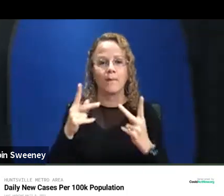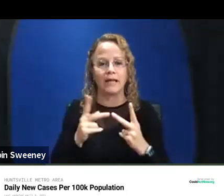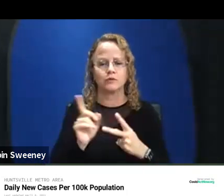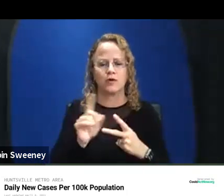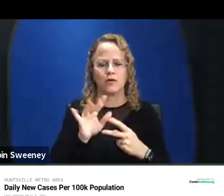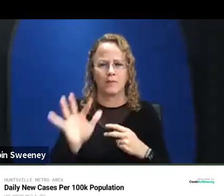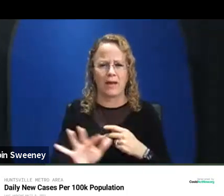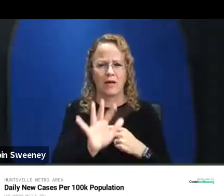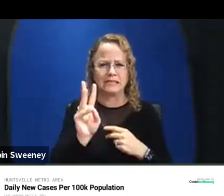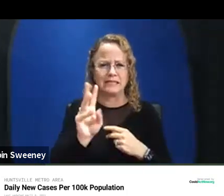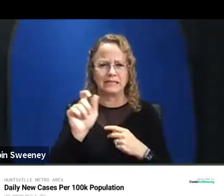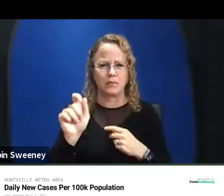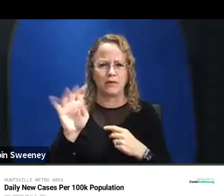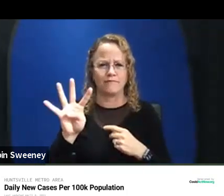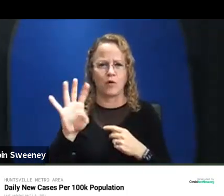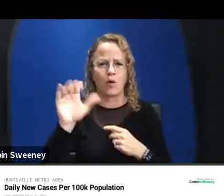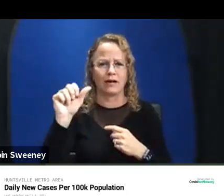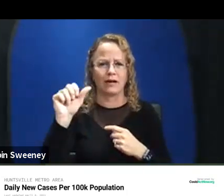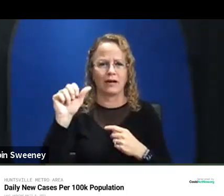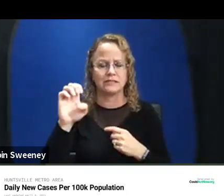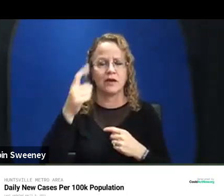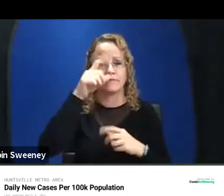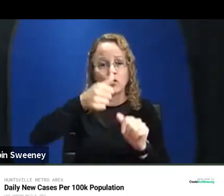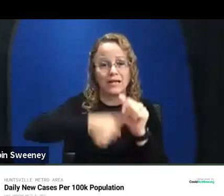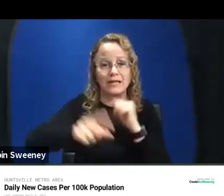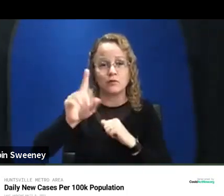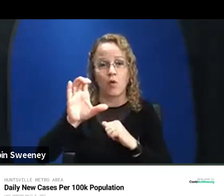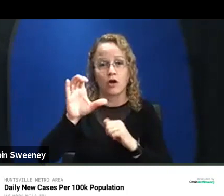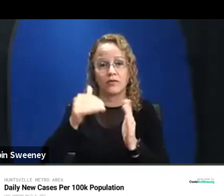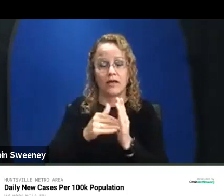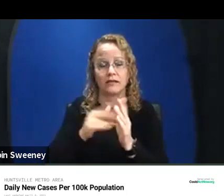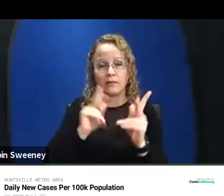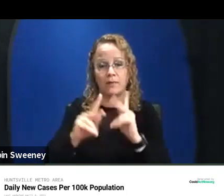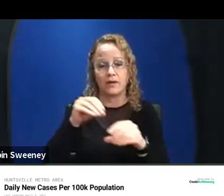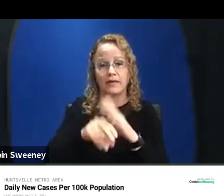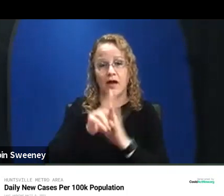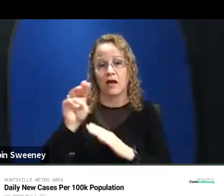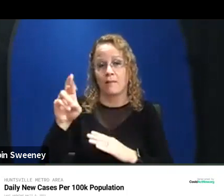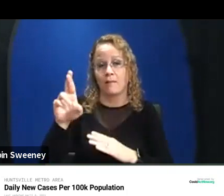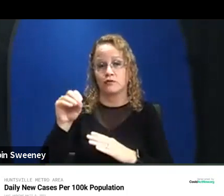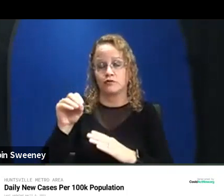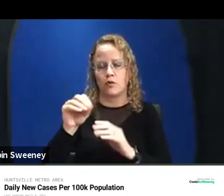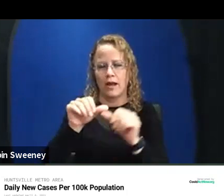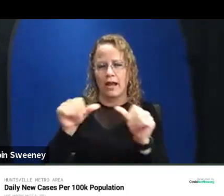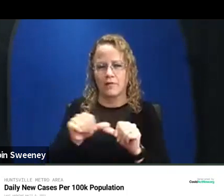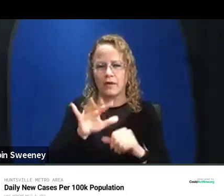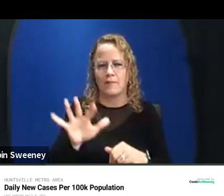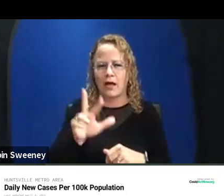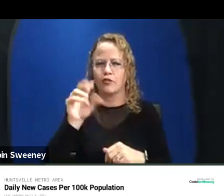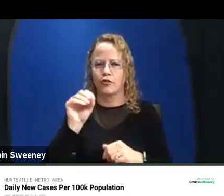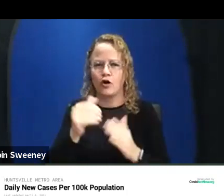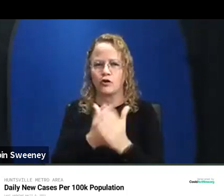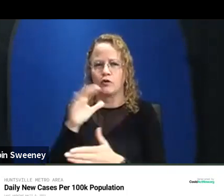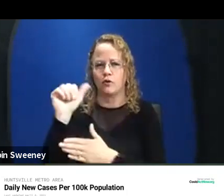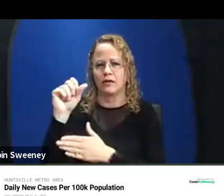about 6.4 cases per 100,000 people in the Huntsville metro area. That's about 30 new cases a